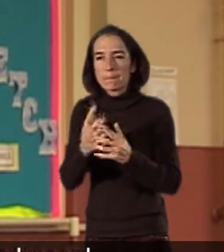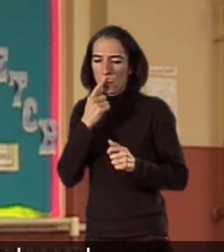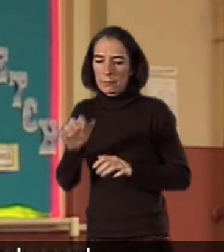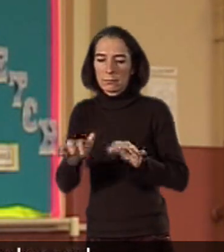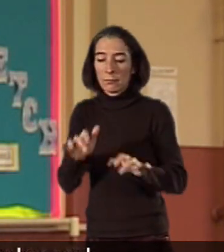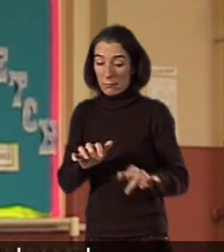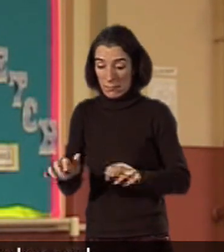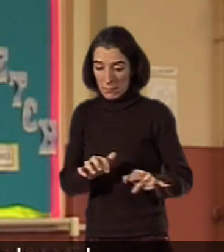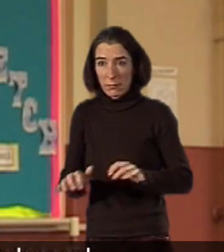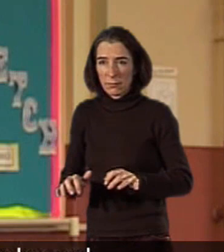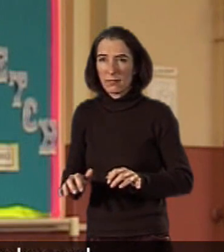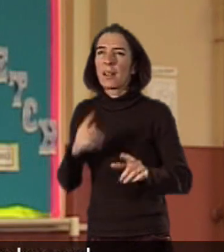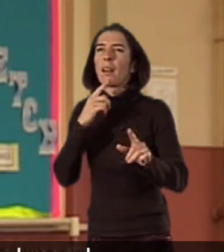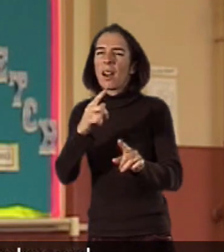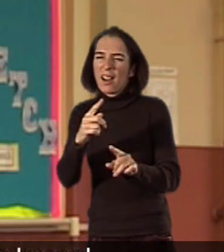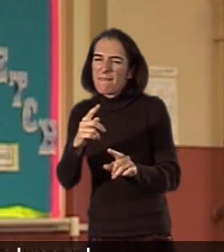a